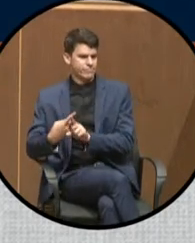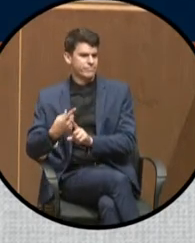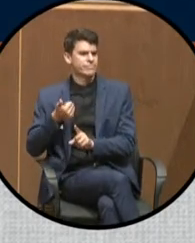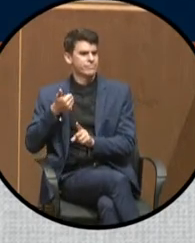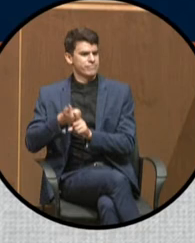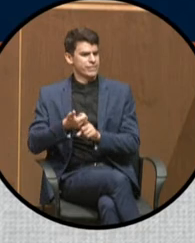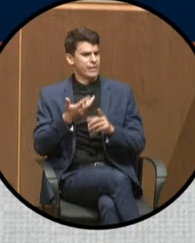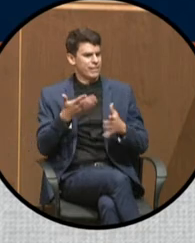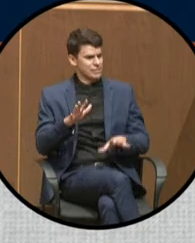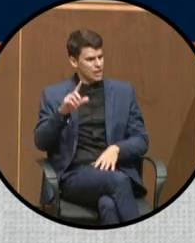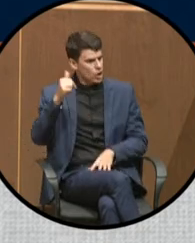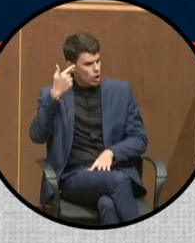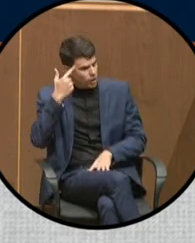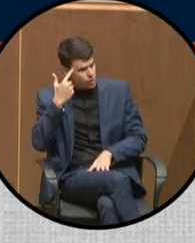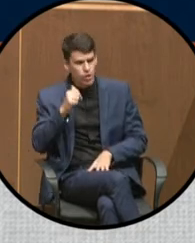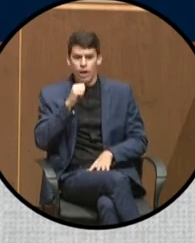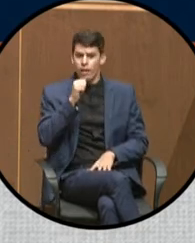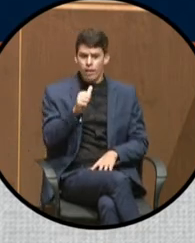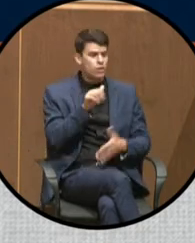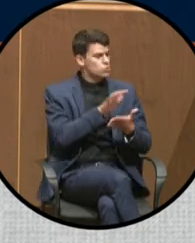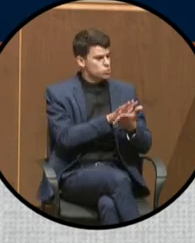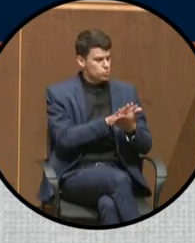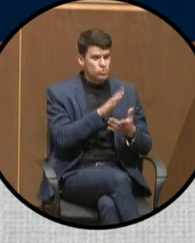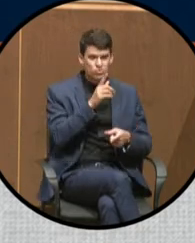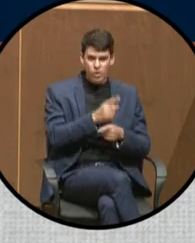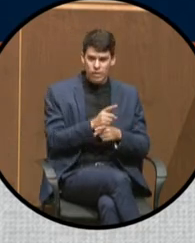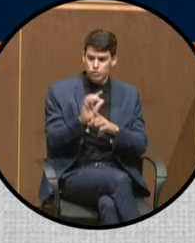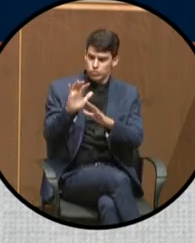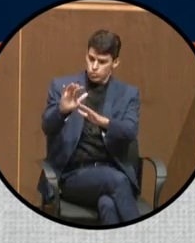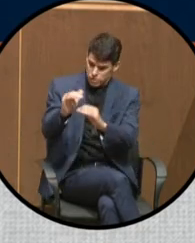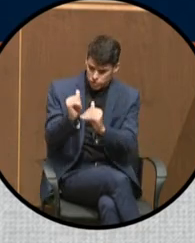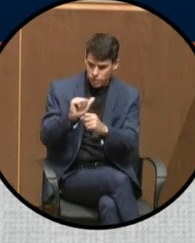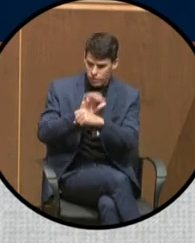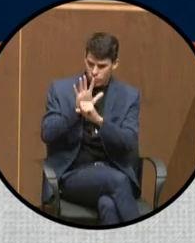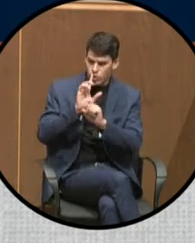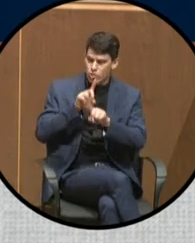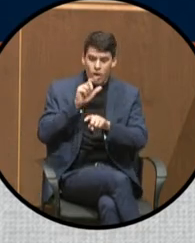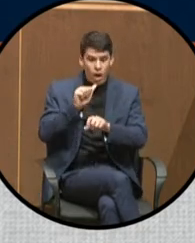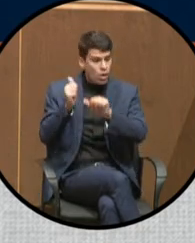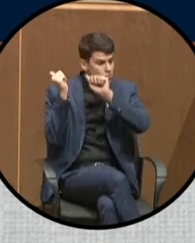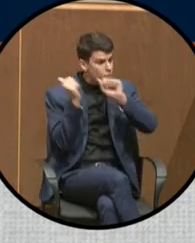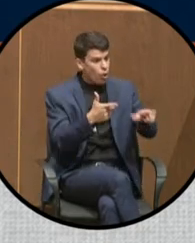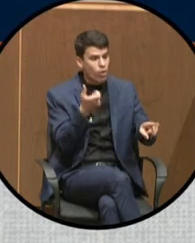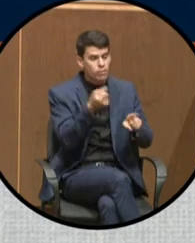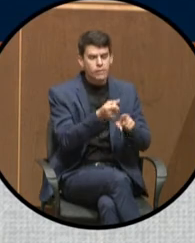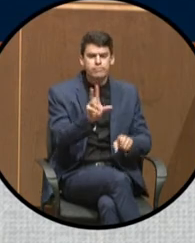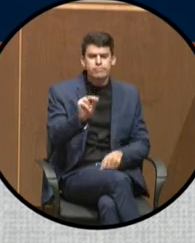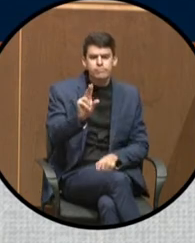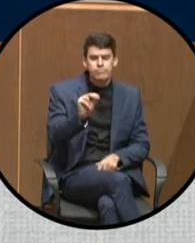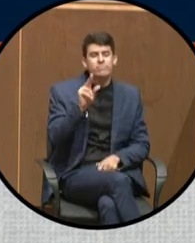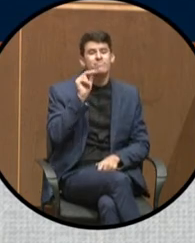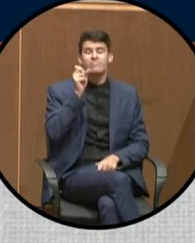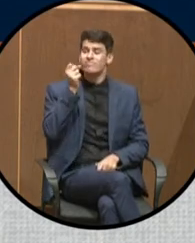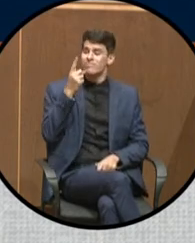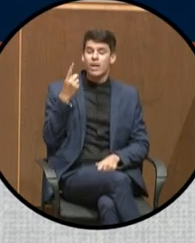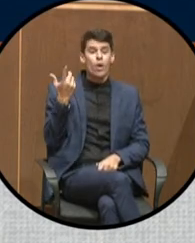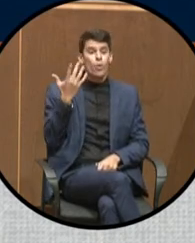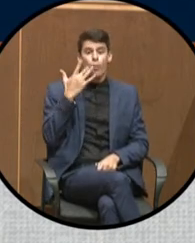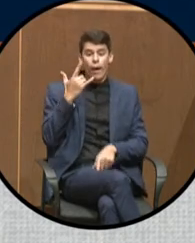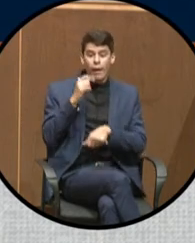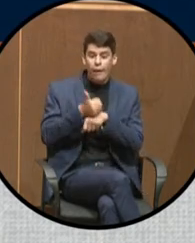was, a restrictive COVID-19 order. These ordinances that were adopted through